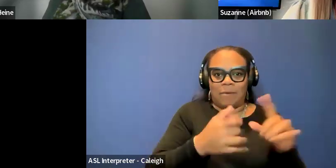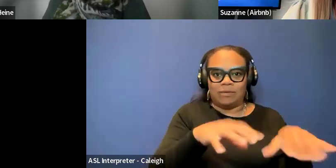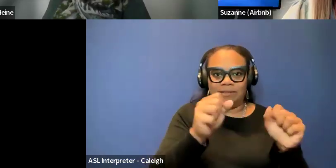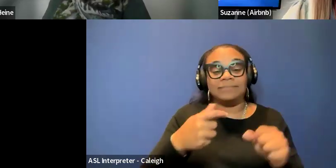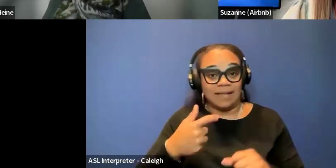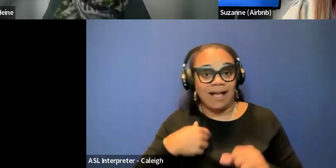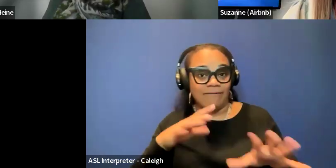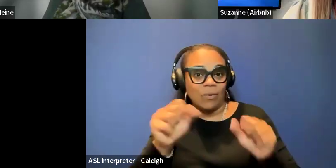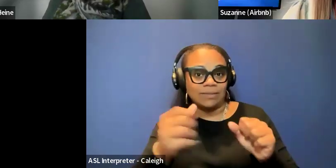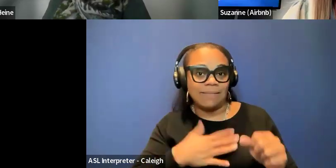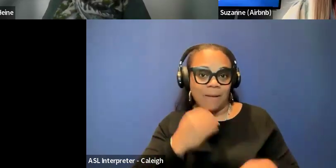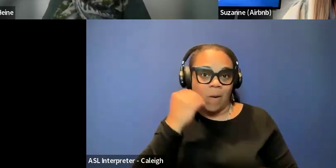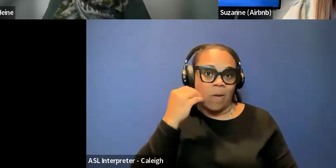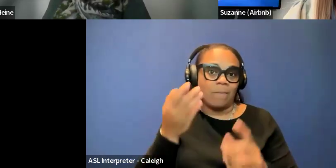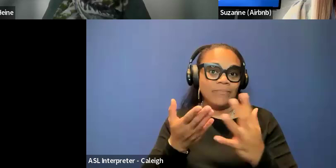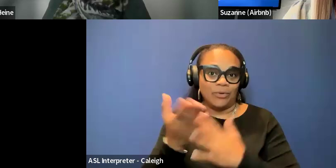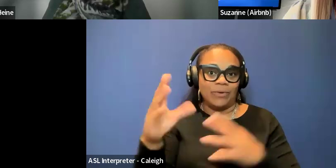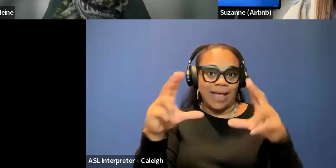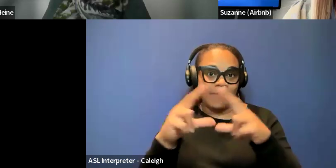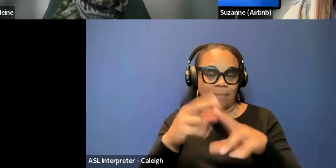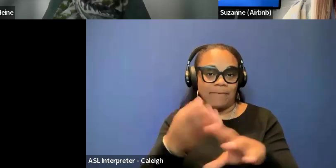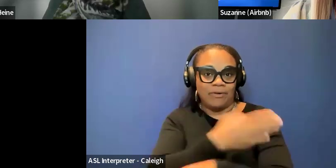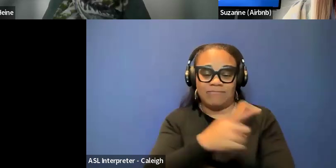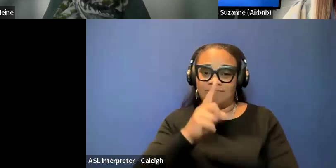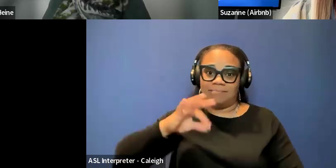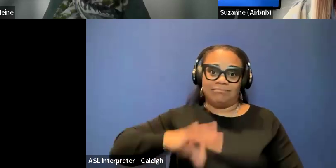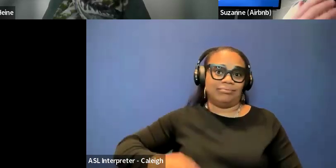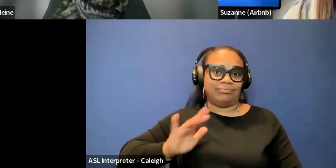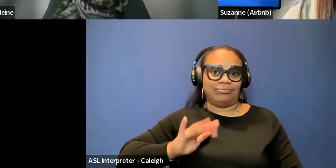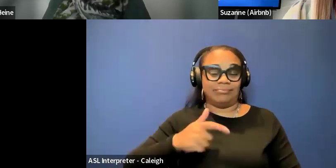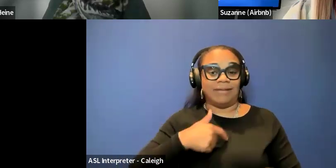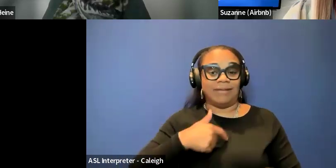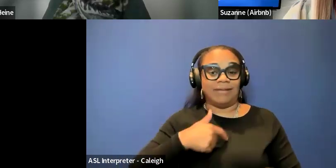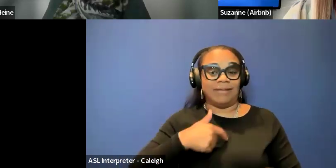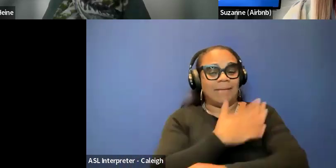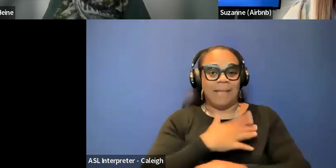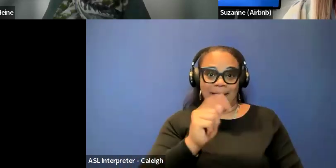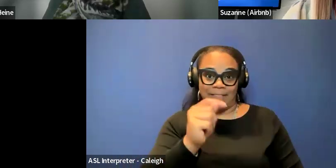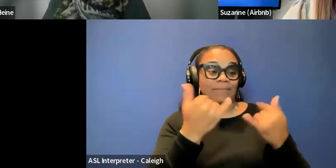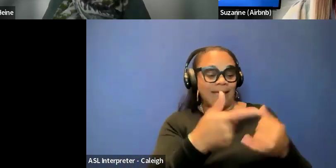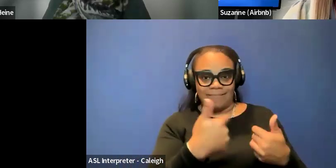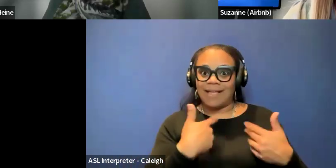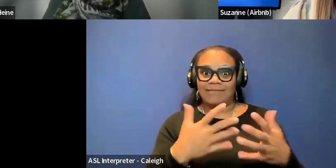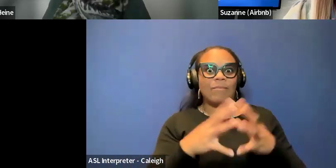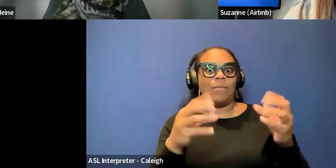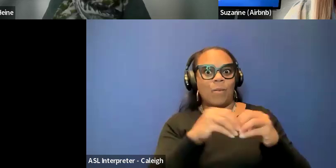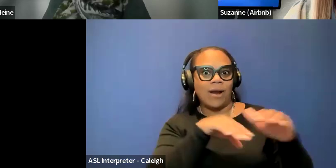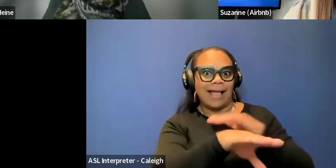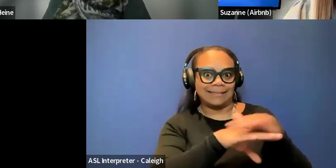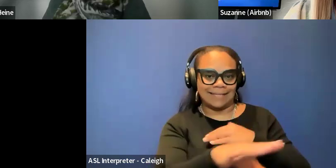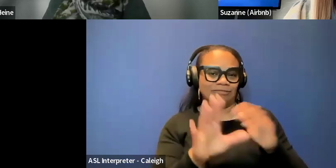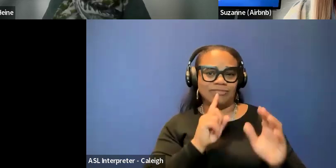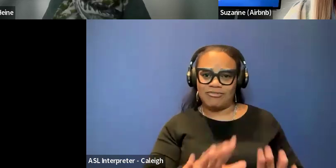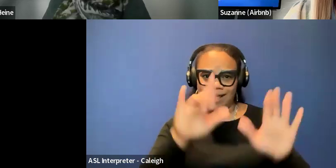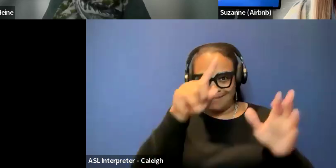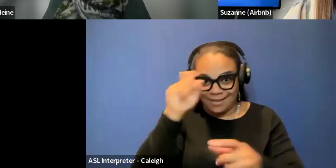hosted my home on Airbnb, and I have found it super useful. I've managed to remodel my bathroom. I now have a super accessible bathroom, which is great because of the